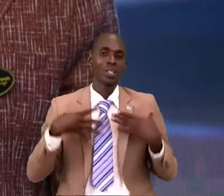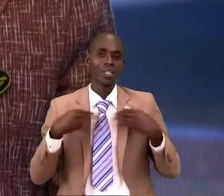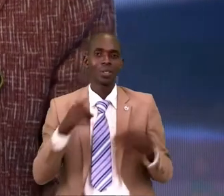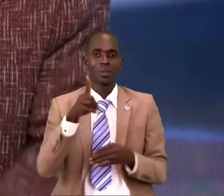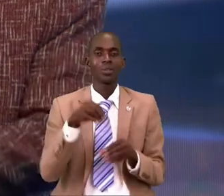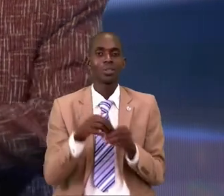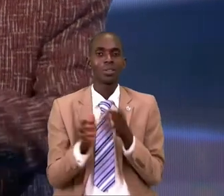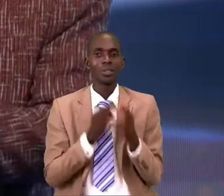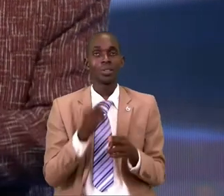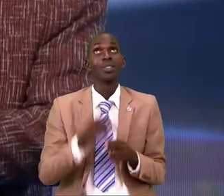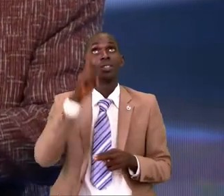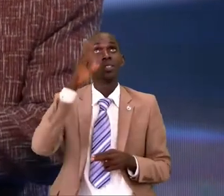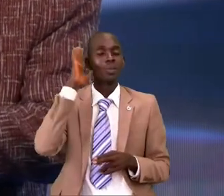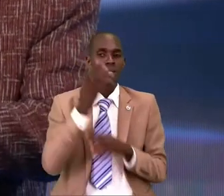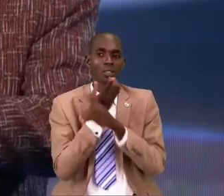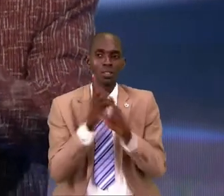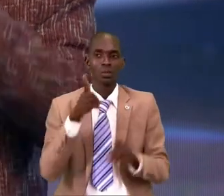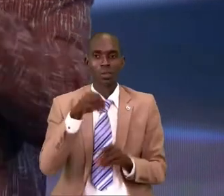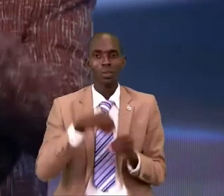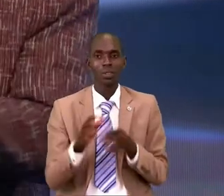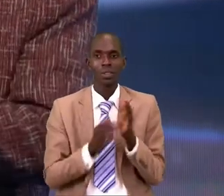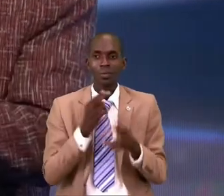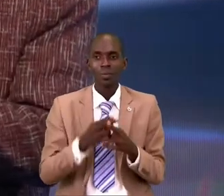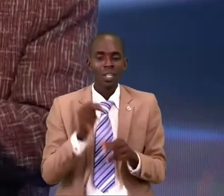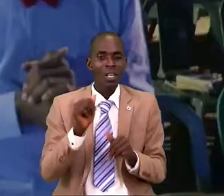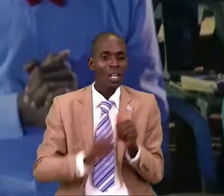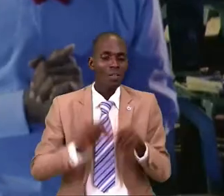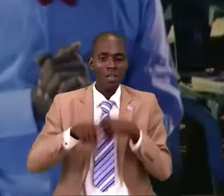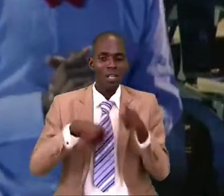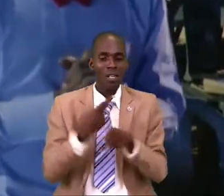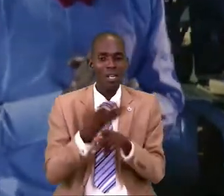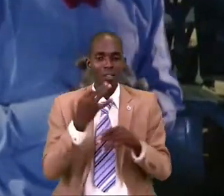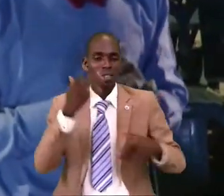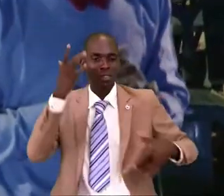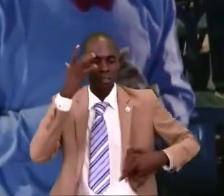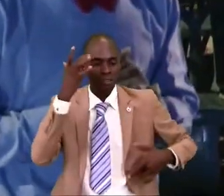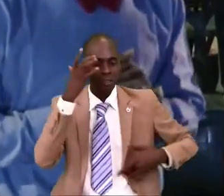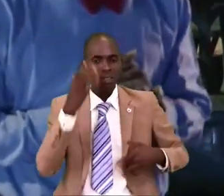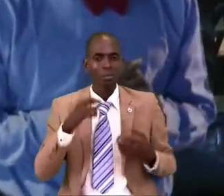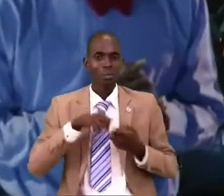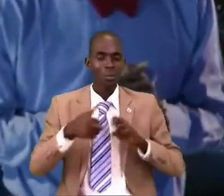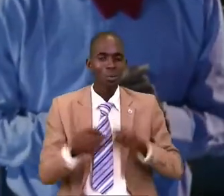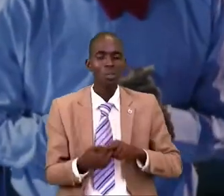take away right there tonight in Jesus' name. Amen.